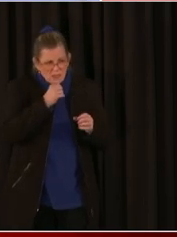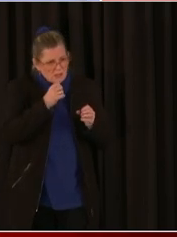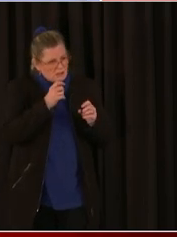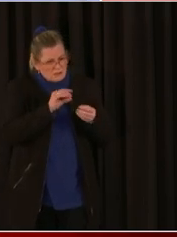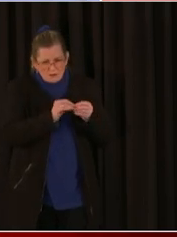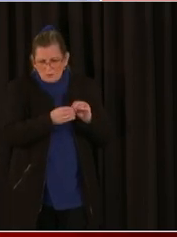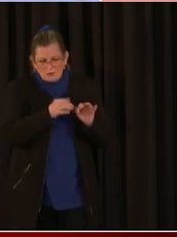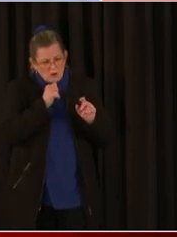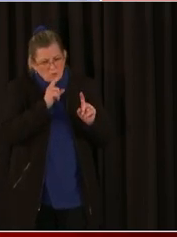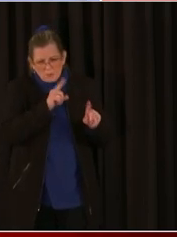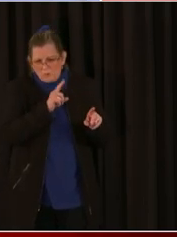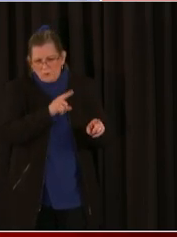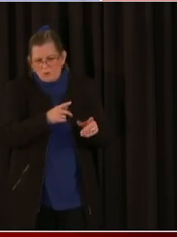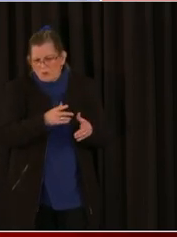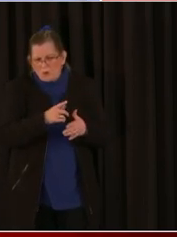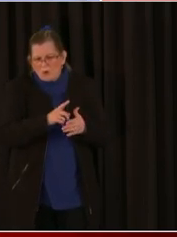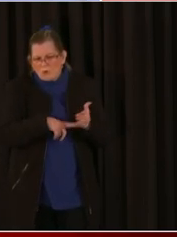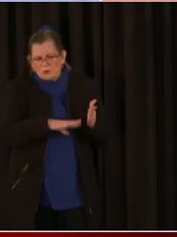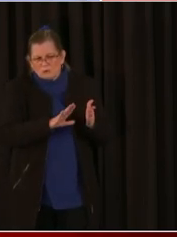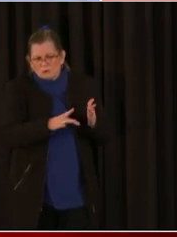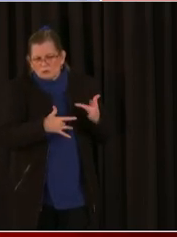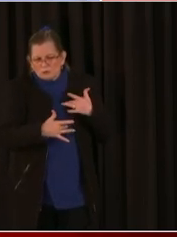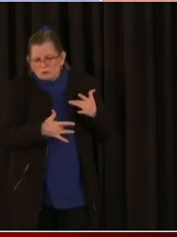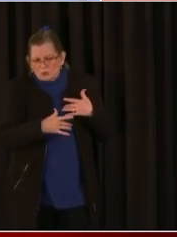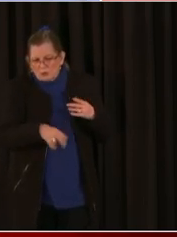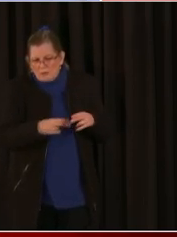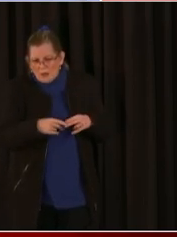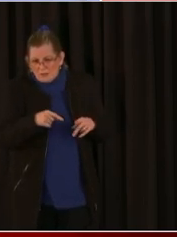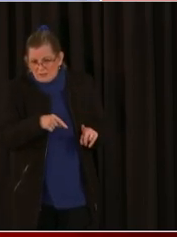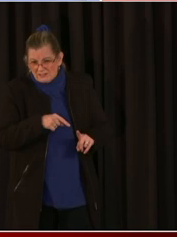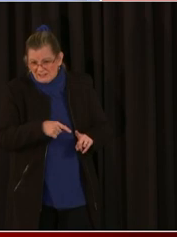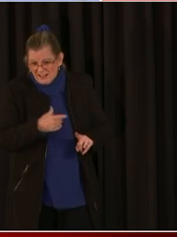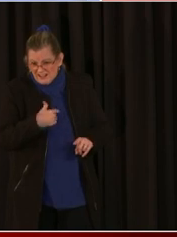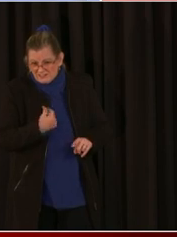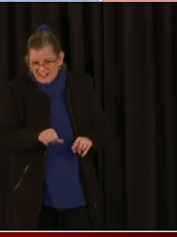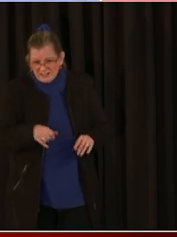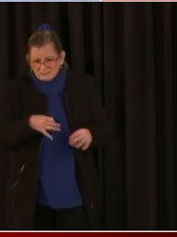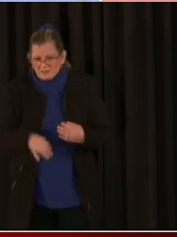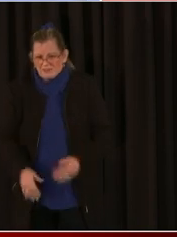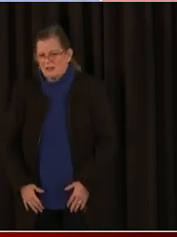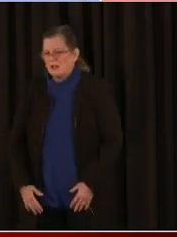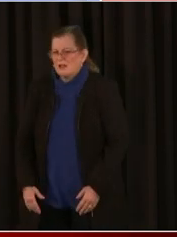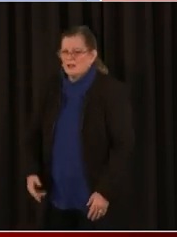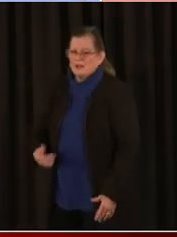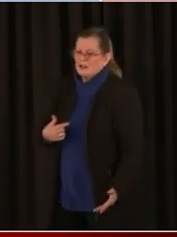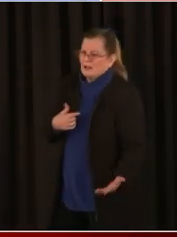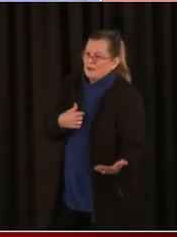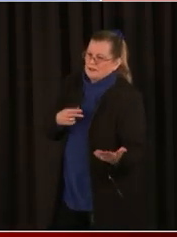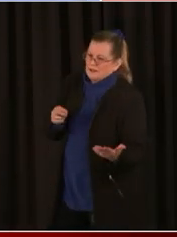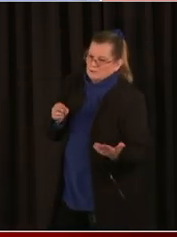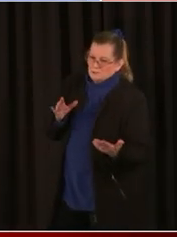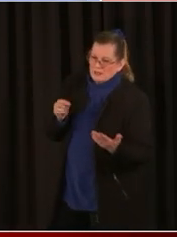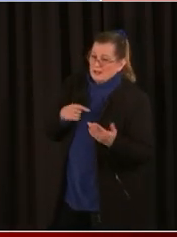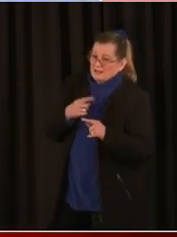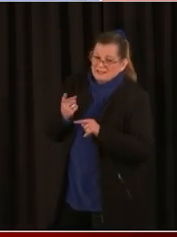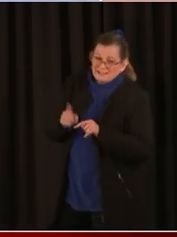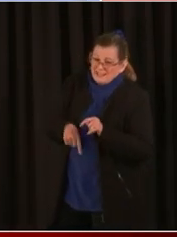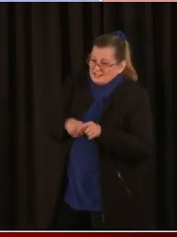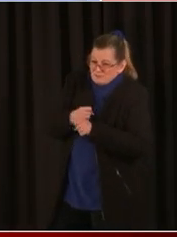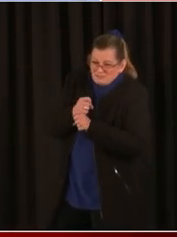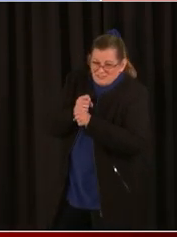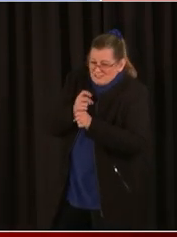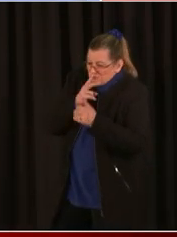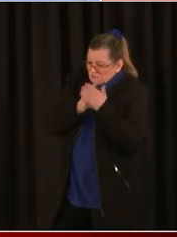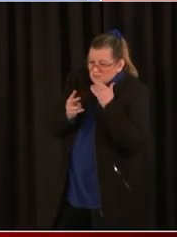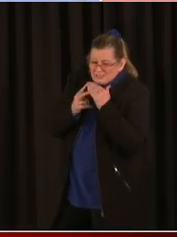reporting there, obviously, but what is your concern about that? Do you have any explanation for I that? can't make any, I would not make any